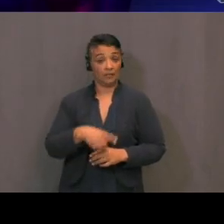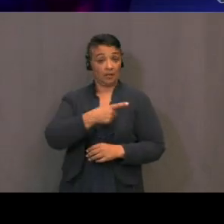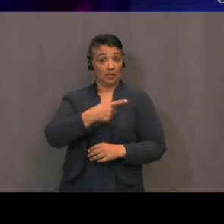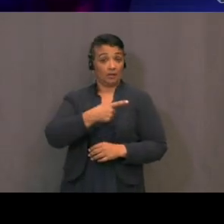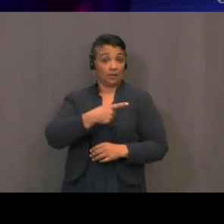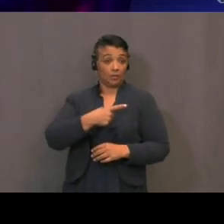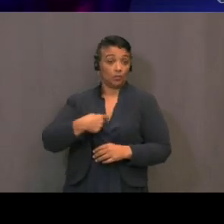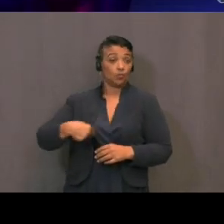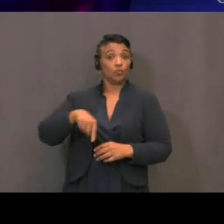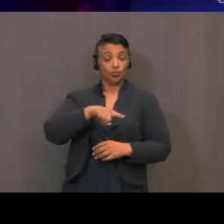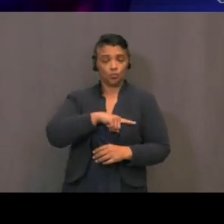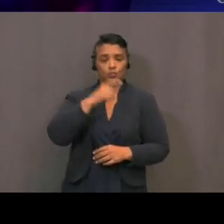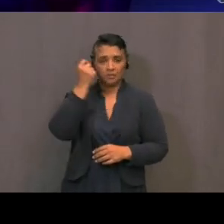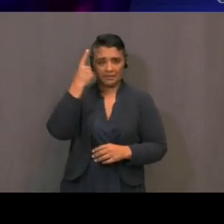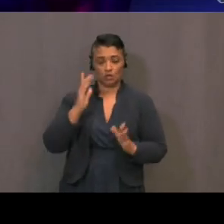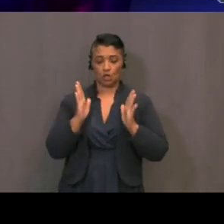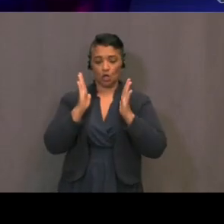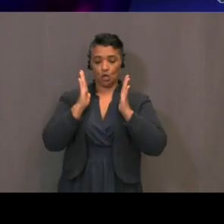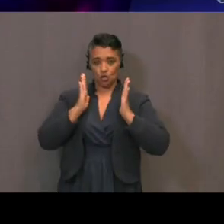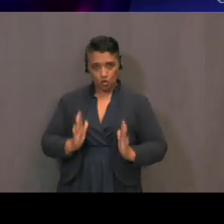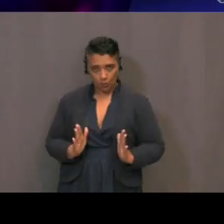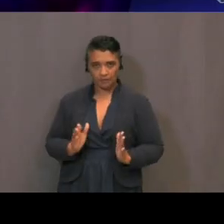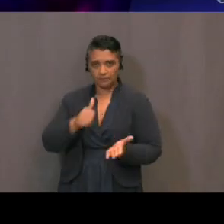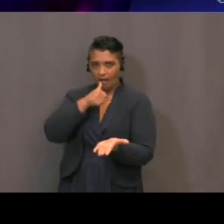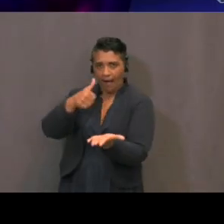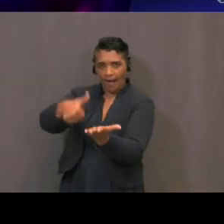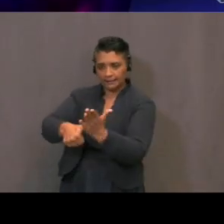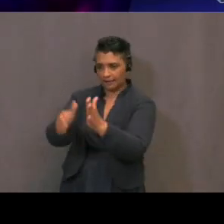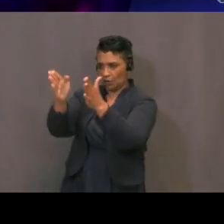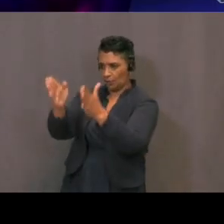approach the human identity and nature, and